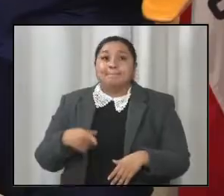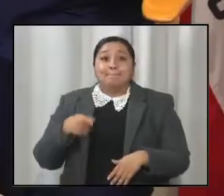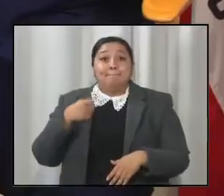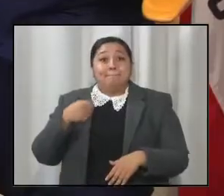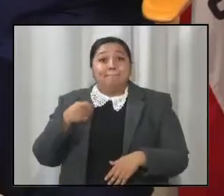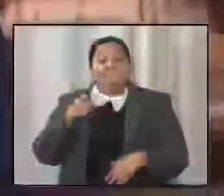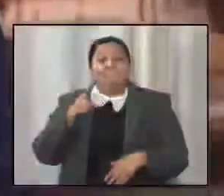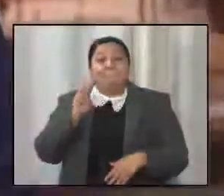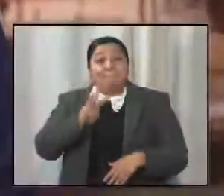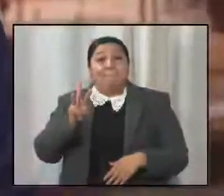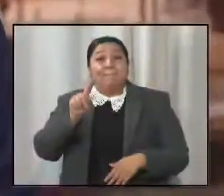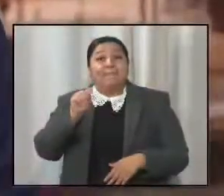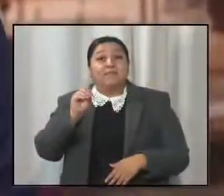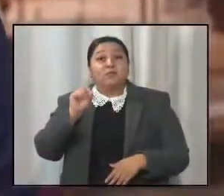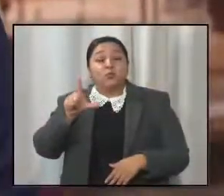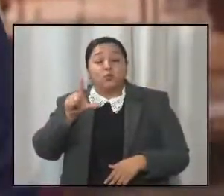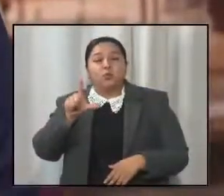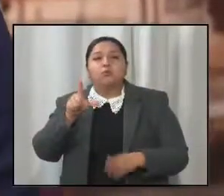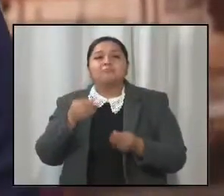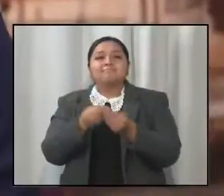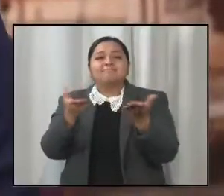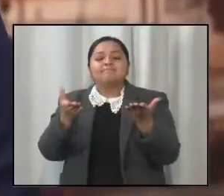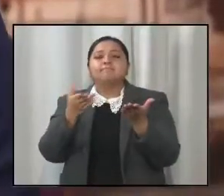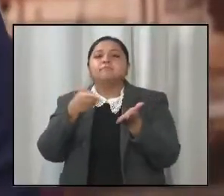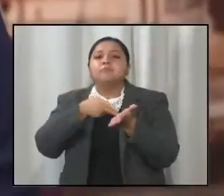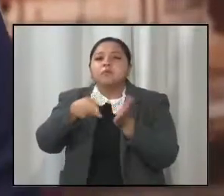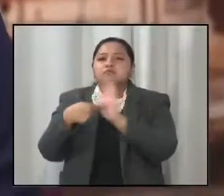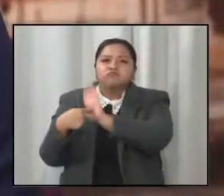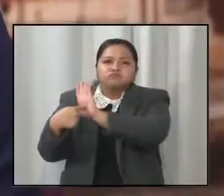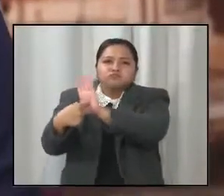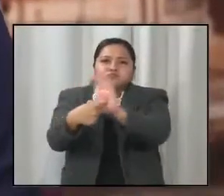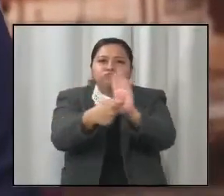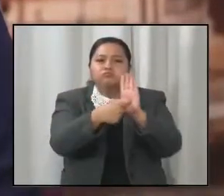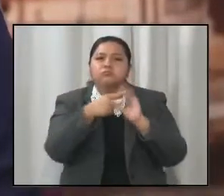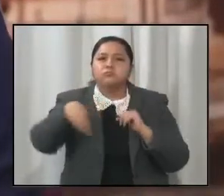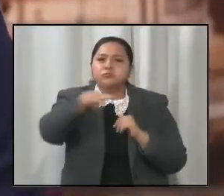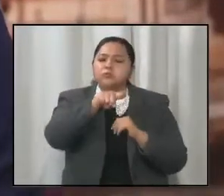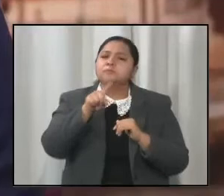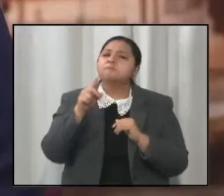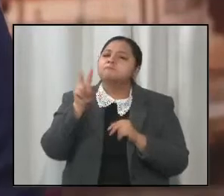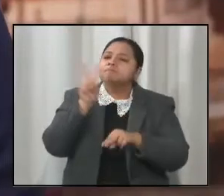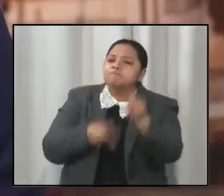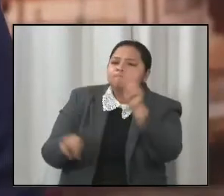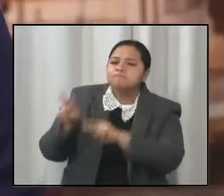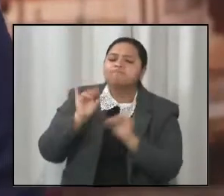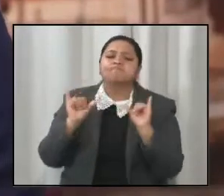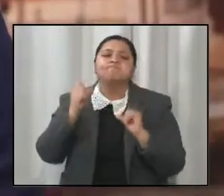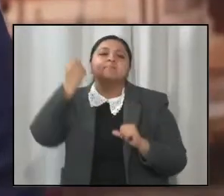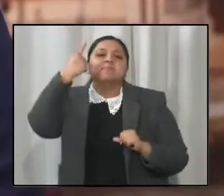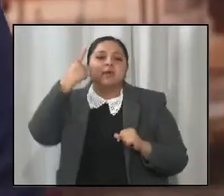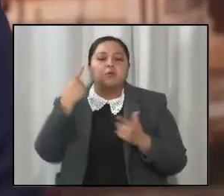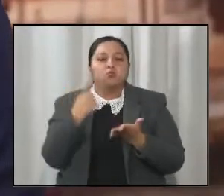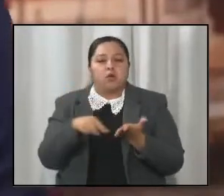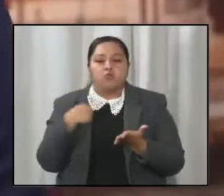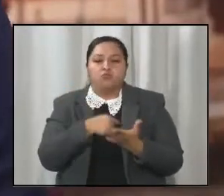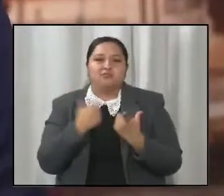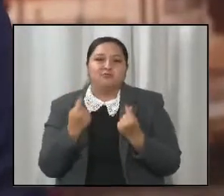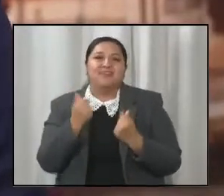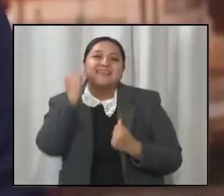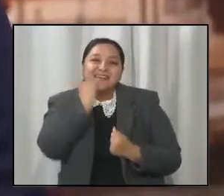of transparency so that people can understand where we are and what we're doing every day to make a meaningful difference.